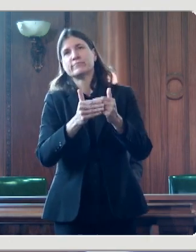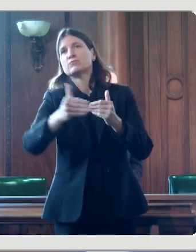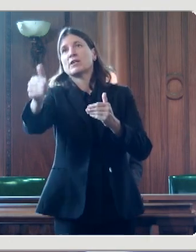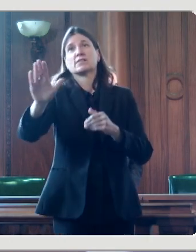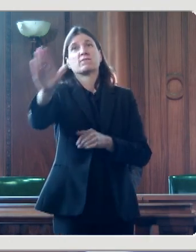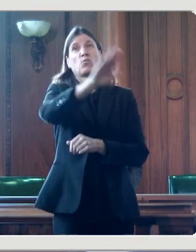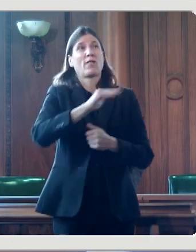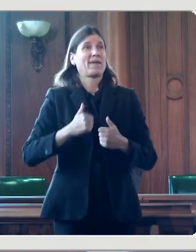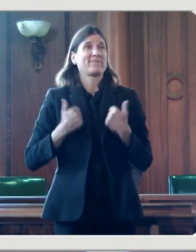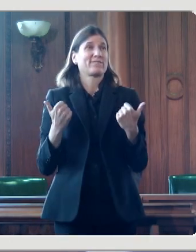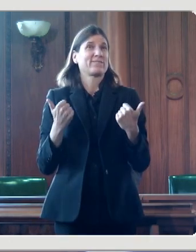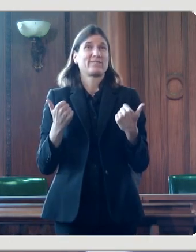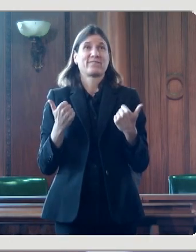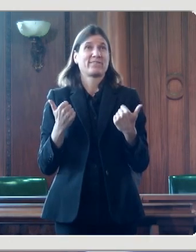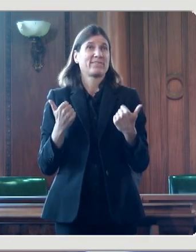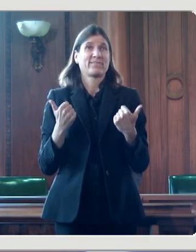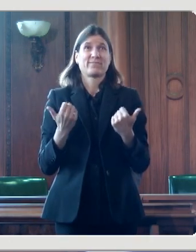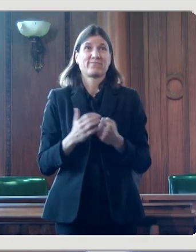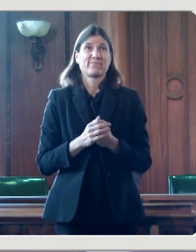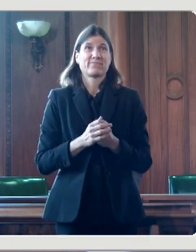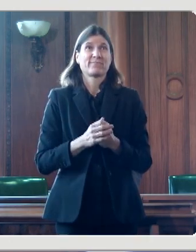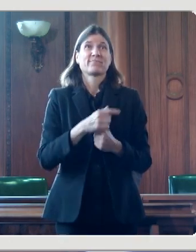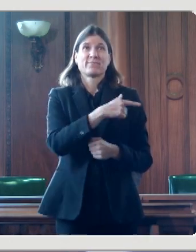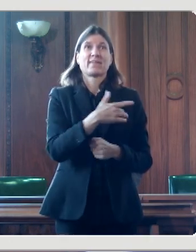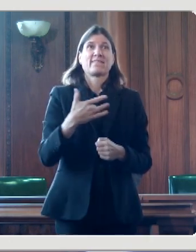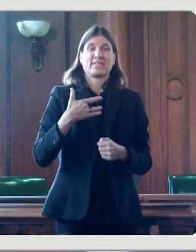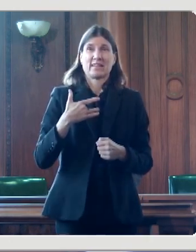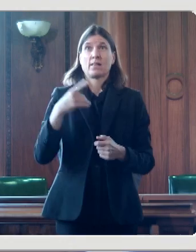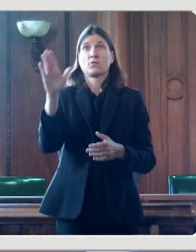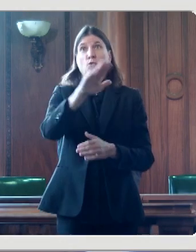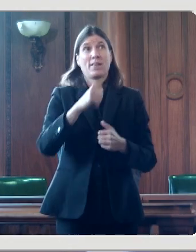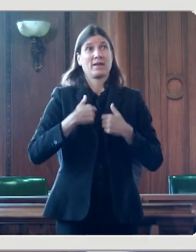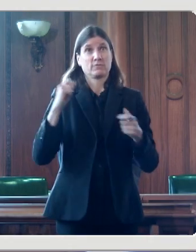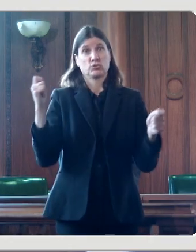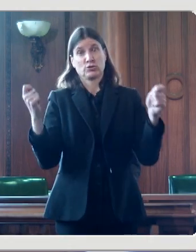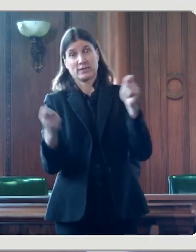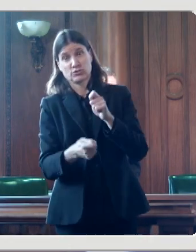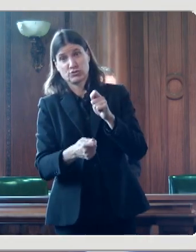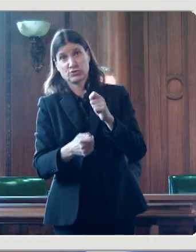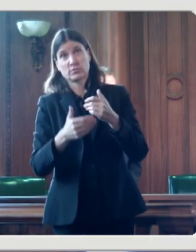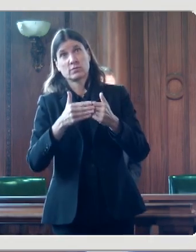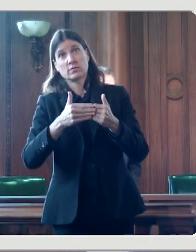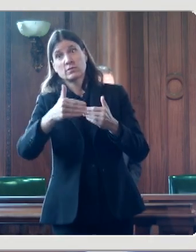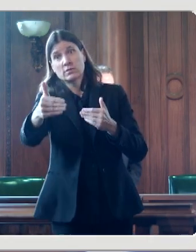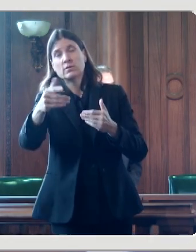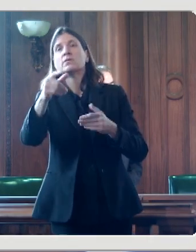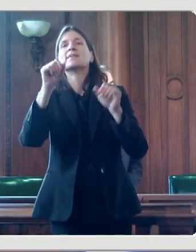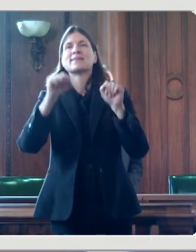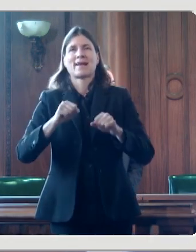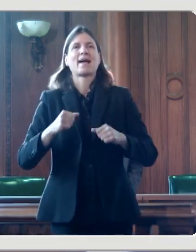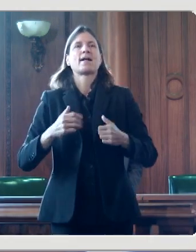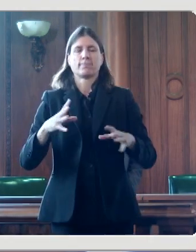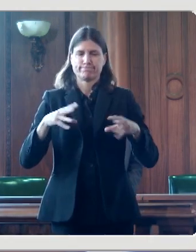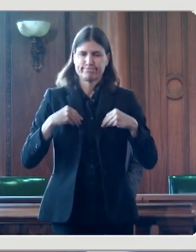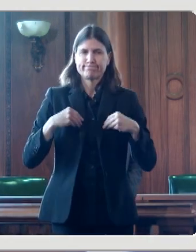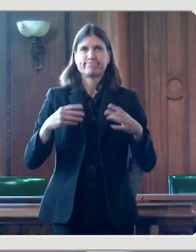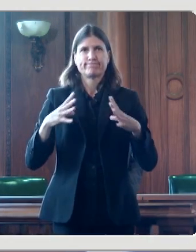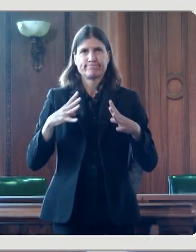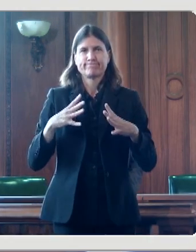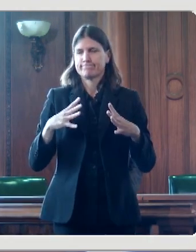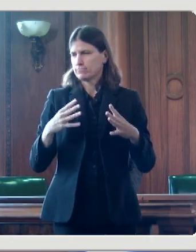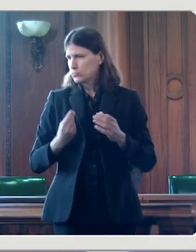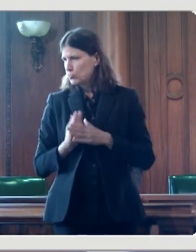can emerge from this stronger, as we've talked about, both personally and as a community and as